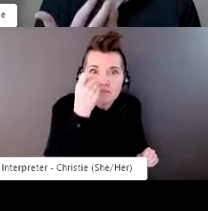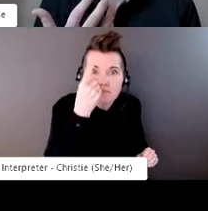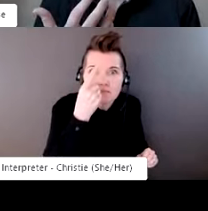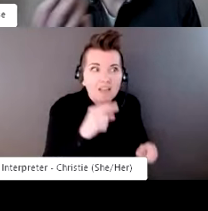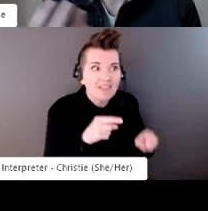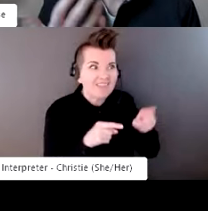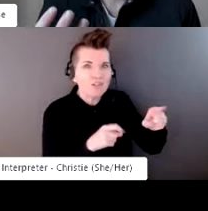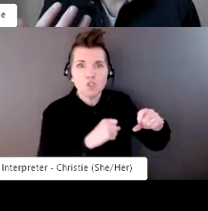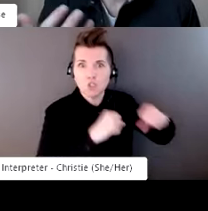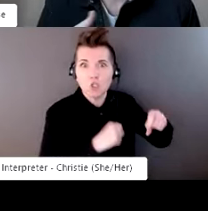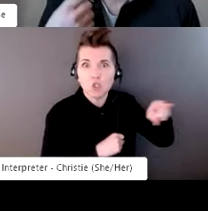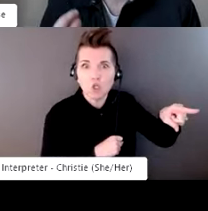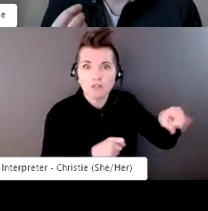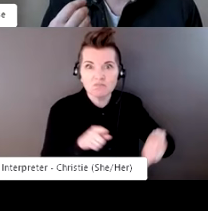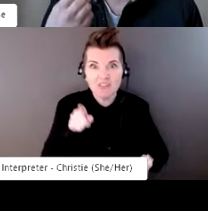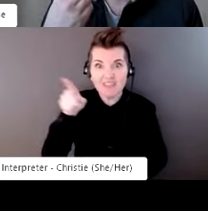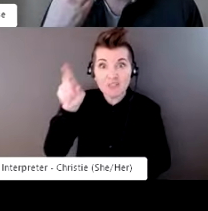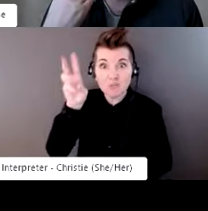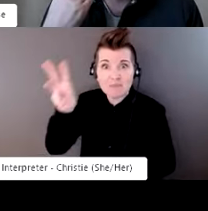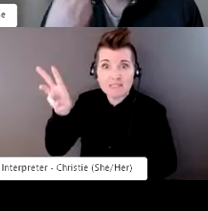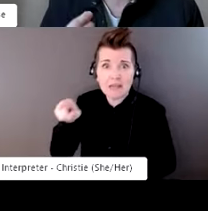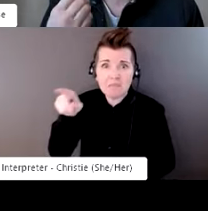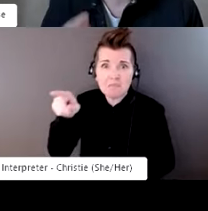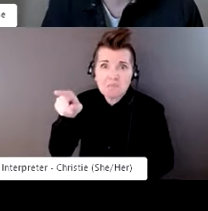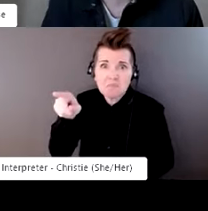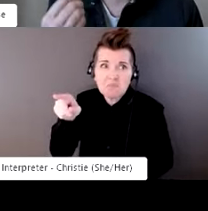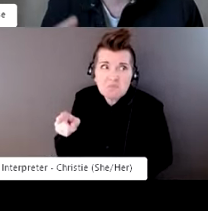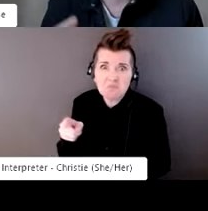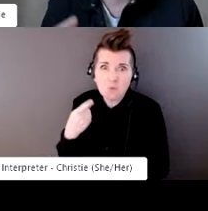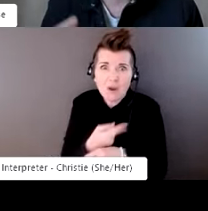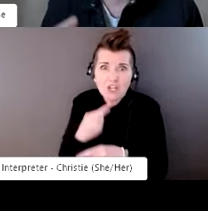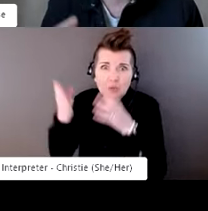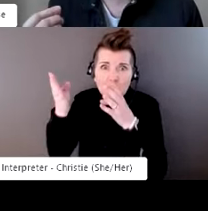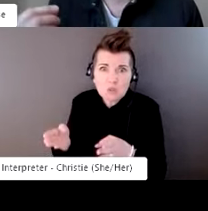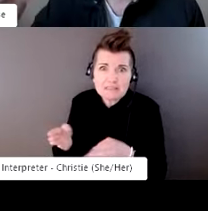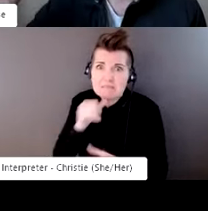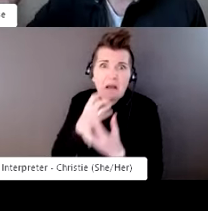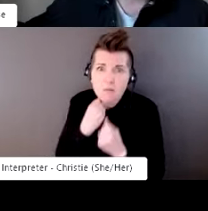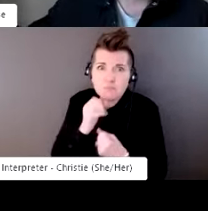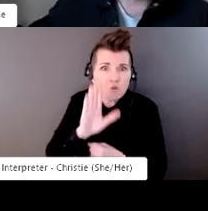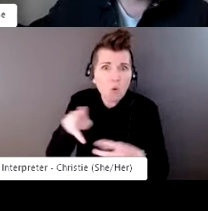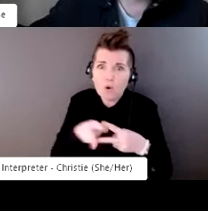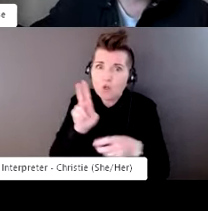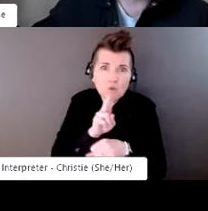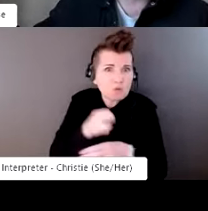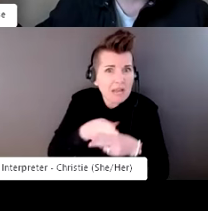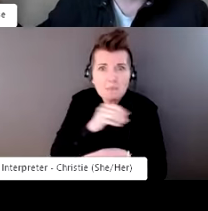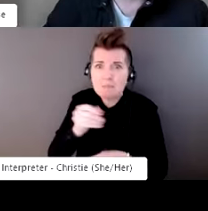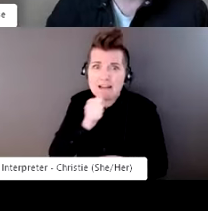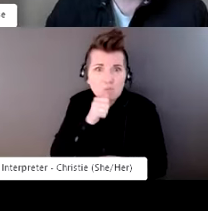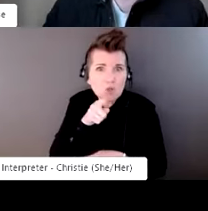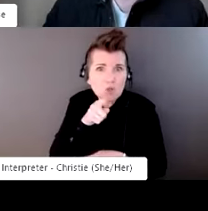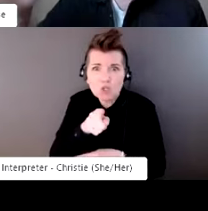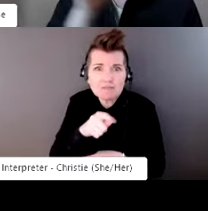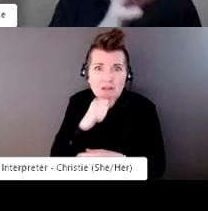that makes sense. But when you then use the same username and password for the crochet patterns that you